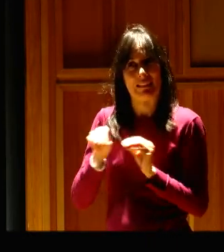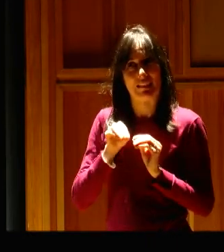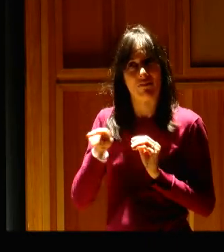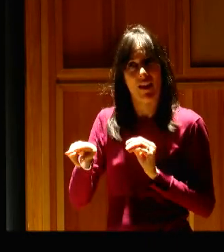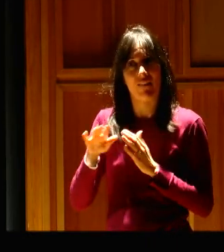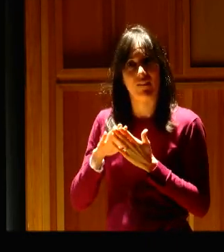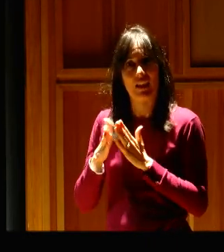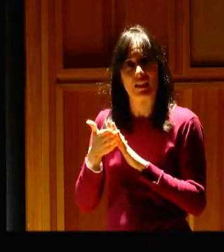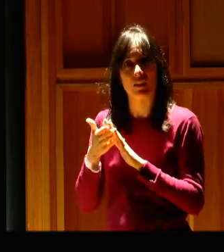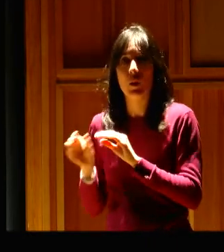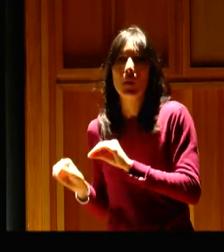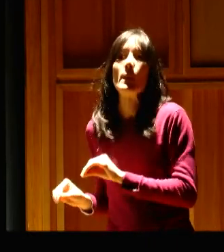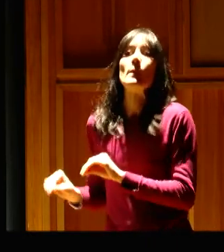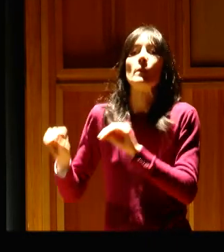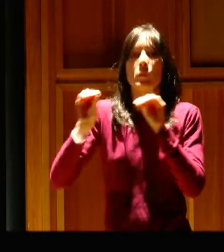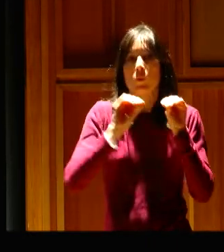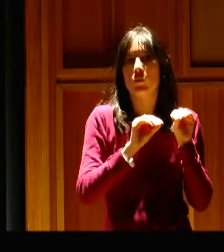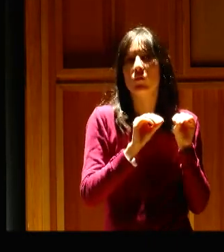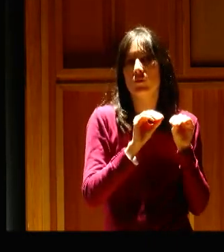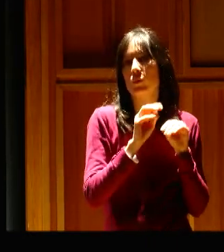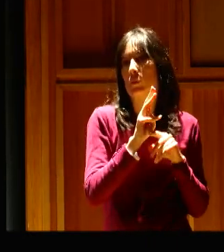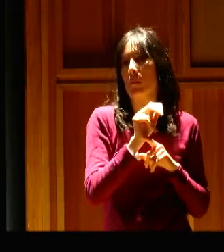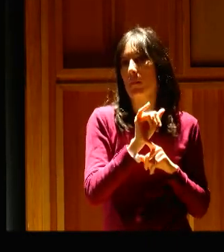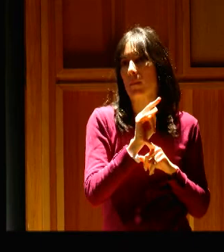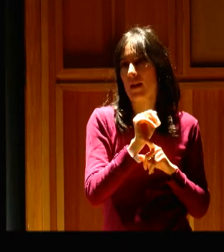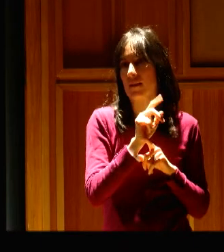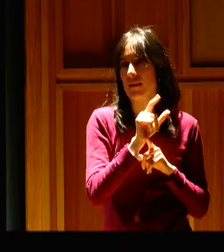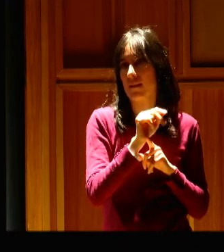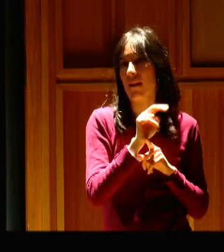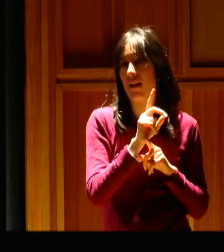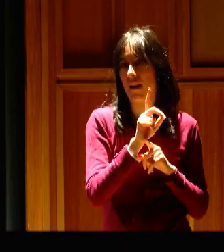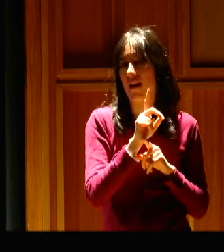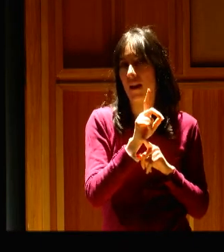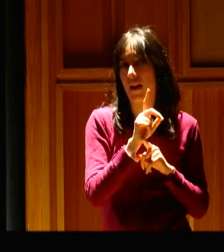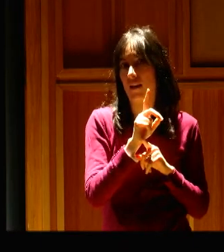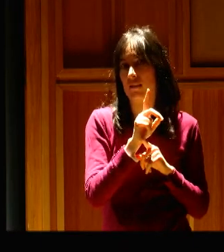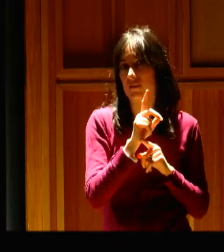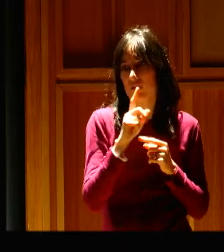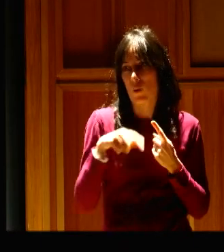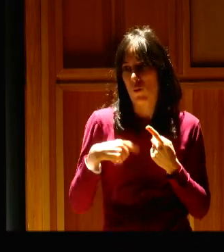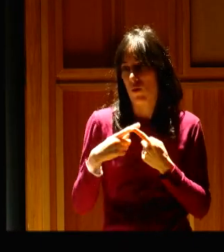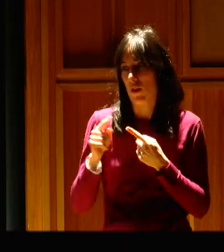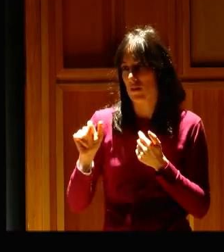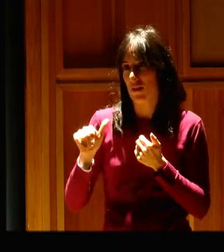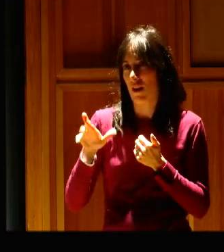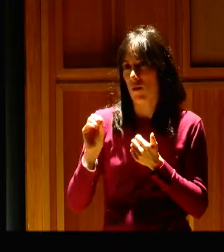and move to the mainland of American Samoa once all the taro has died.